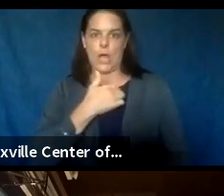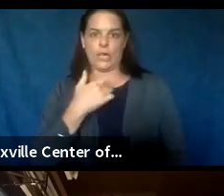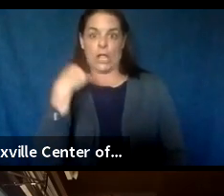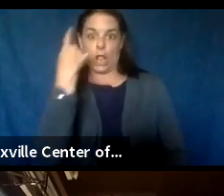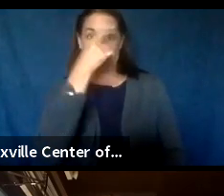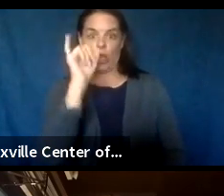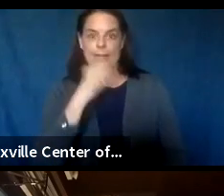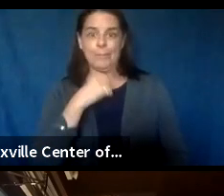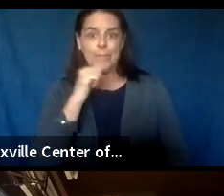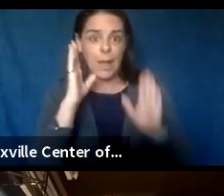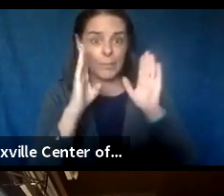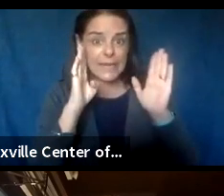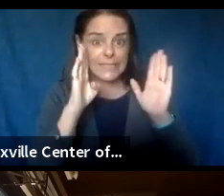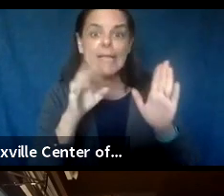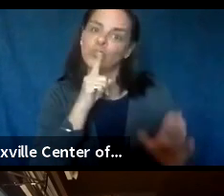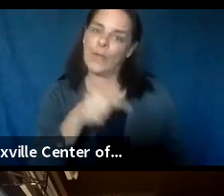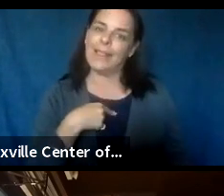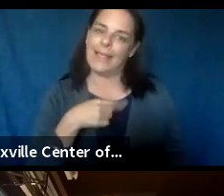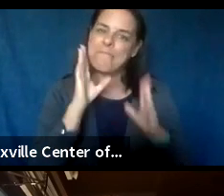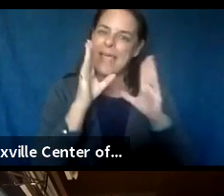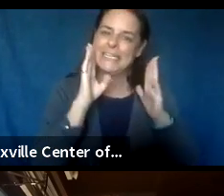I'm not paying attention. I really am.